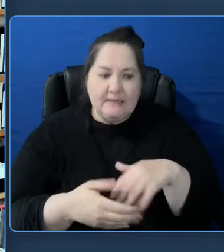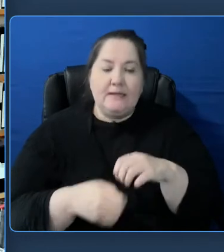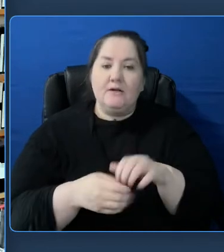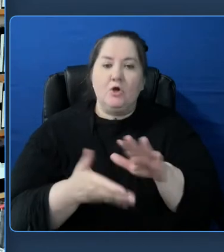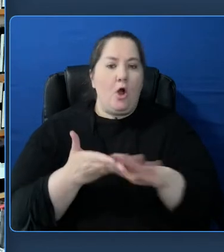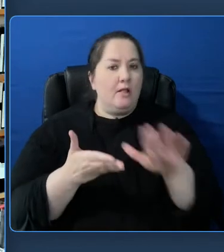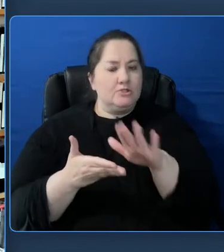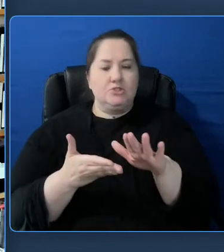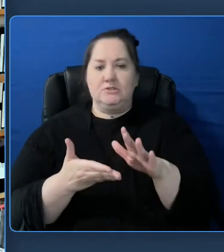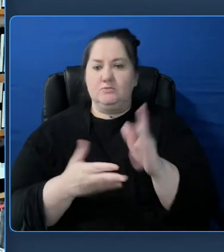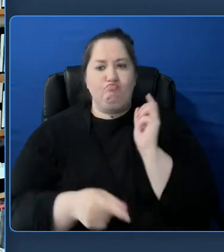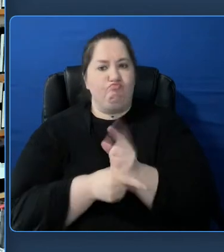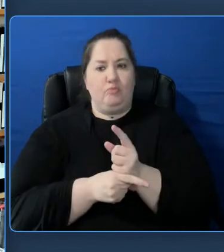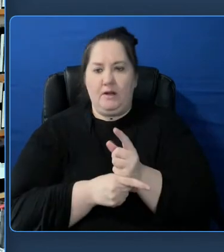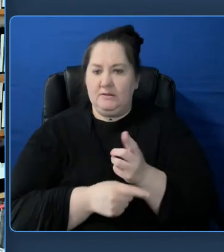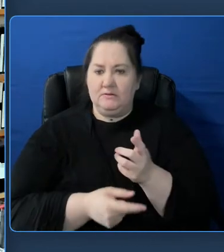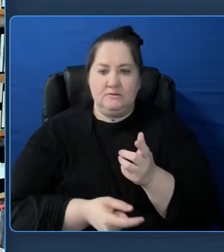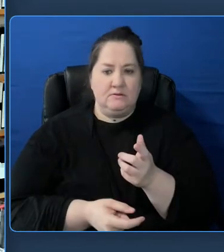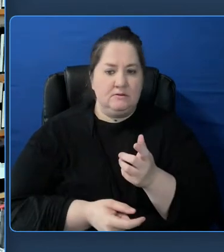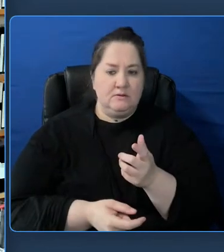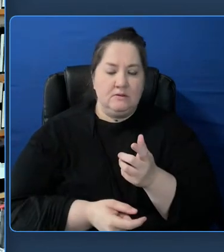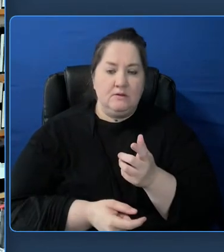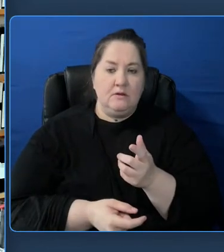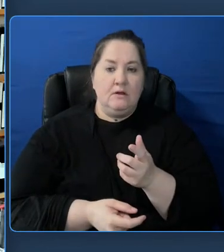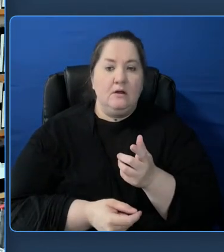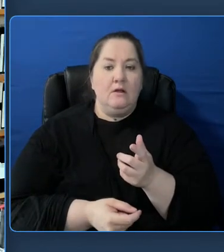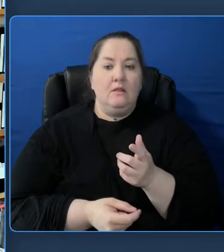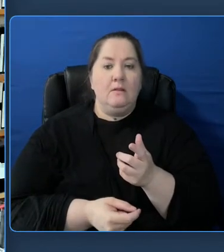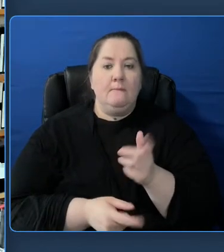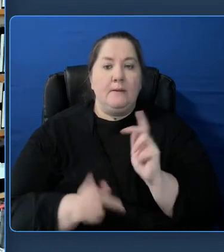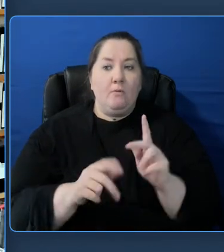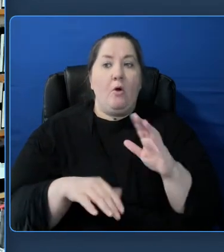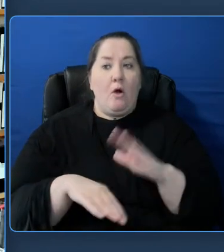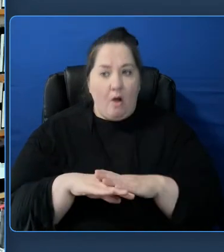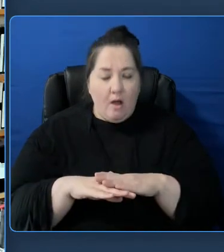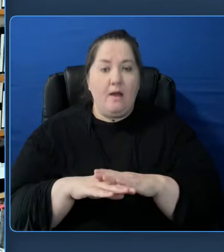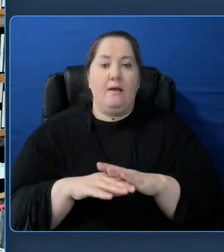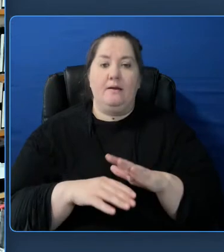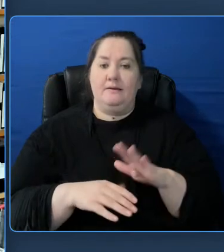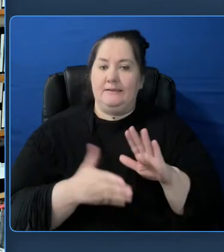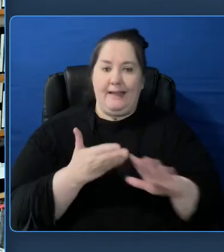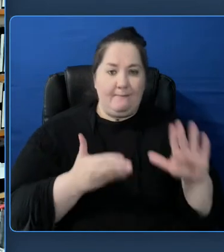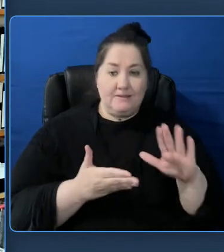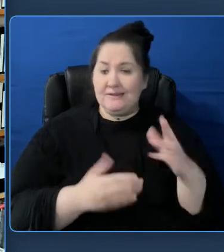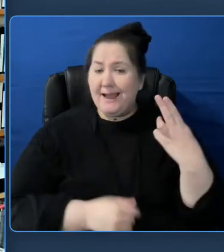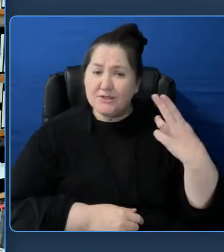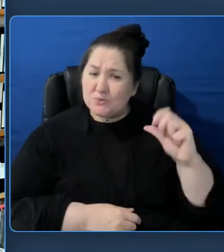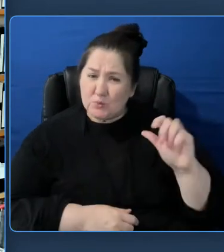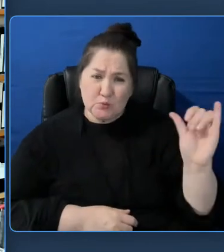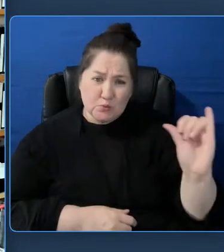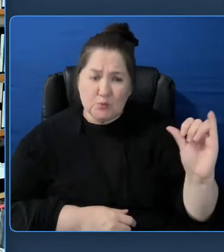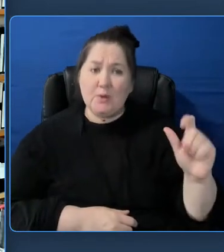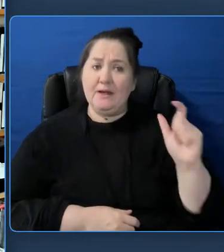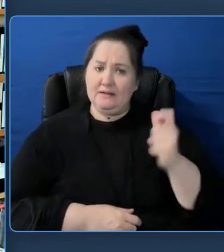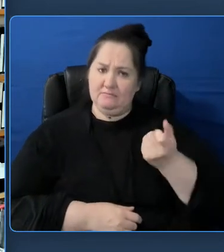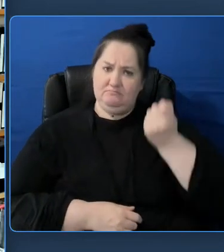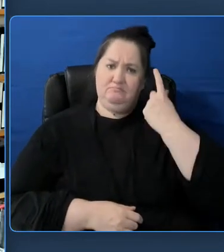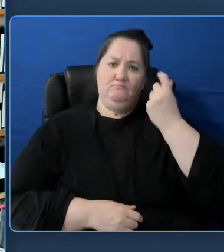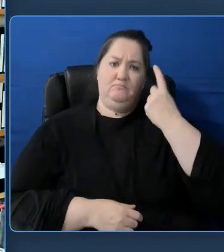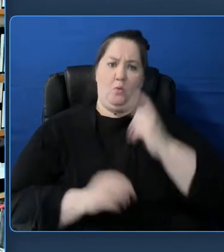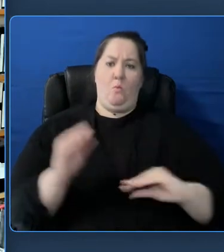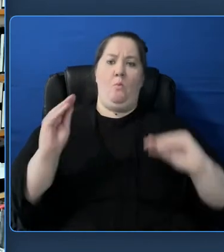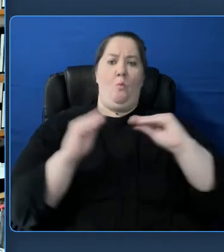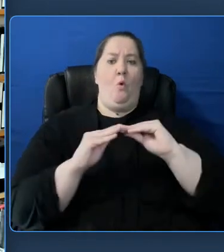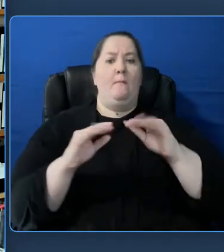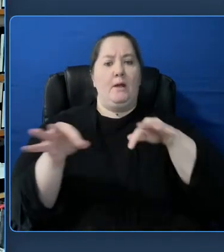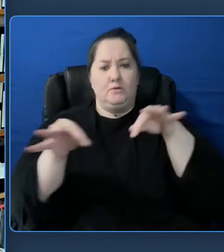colleges. And you're absolutely right, Laura. The folks on campus and in high schools too need to understand more